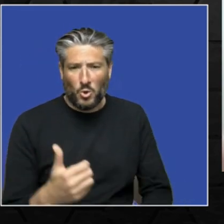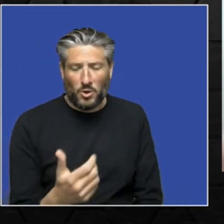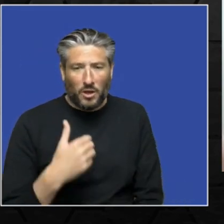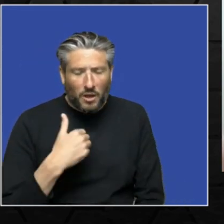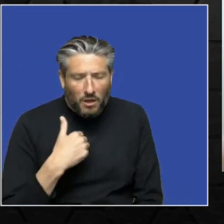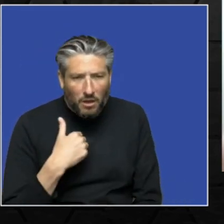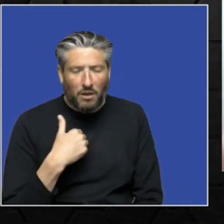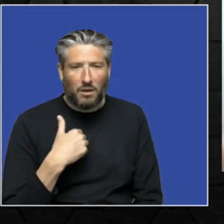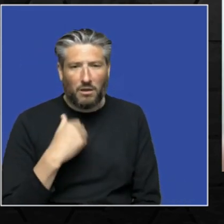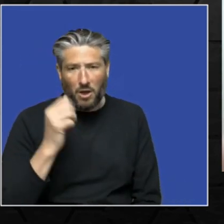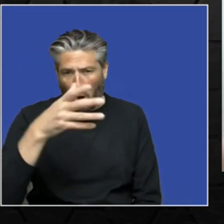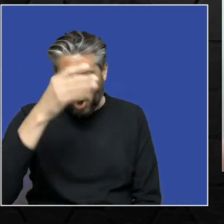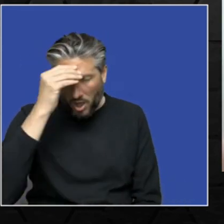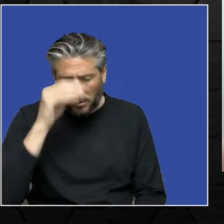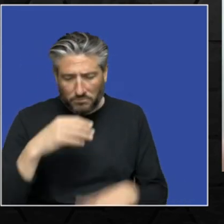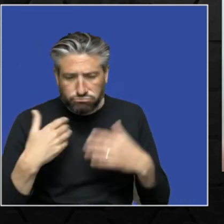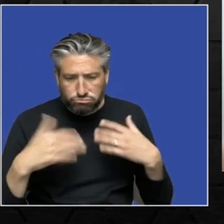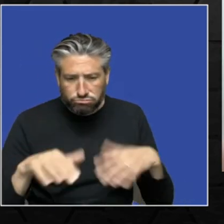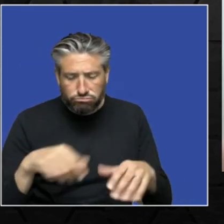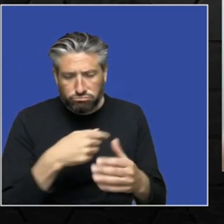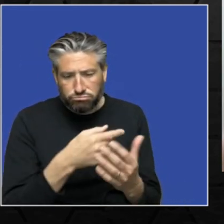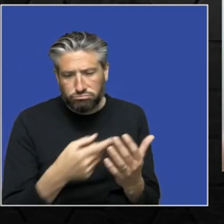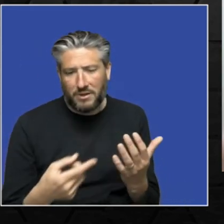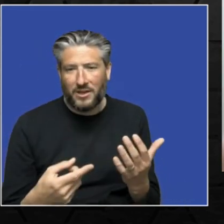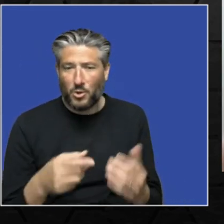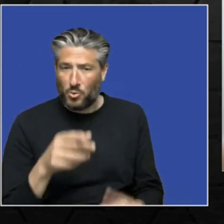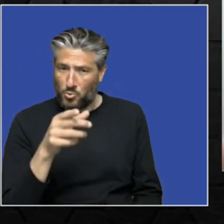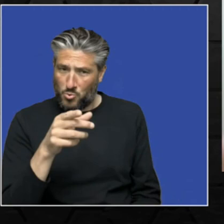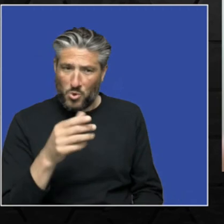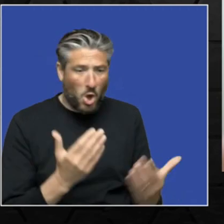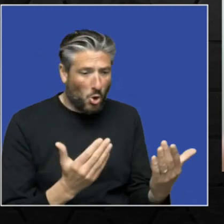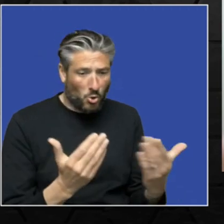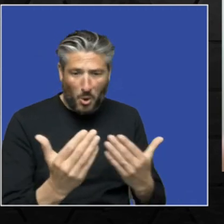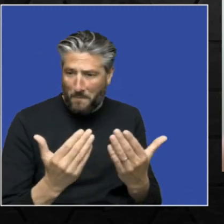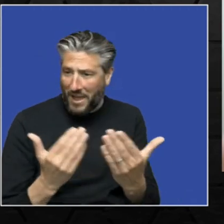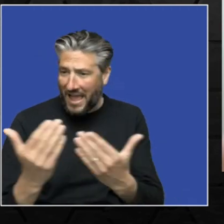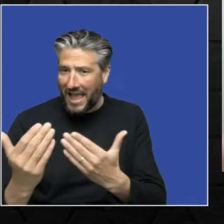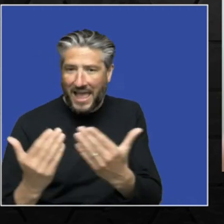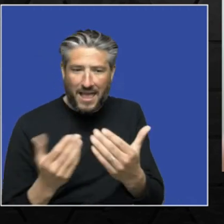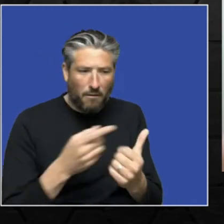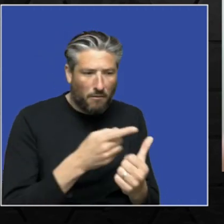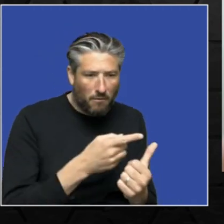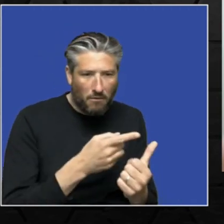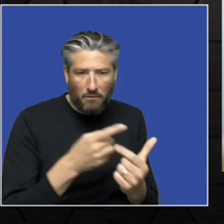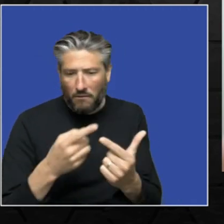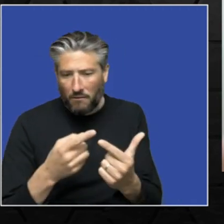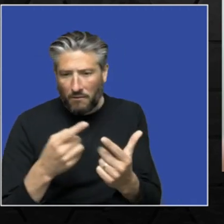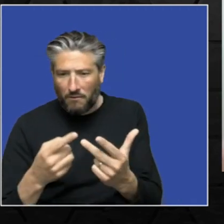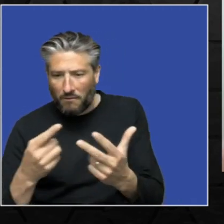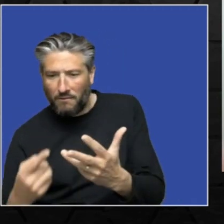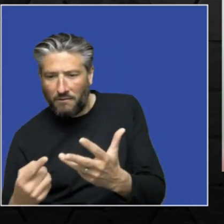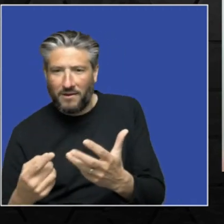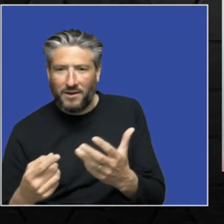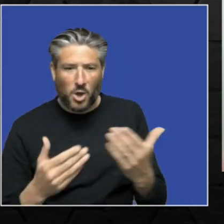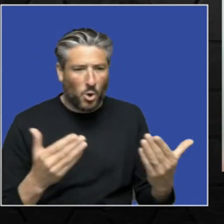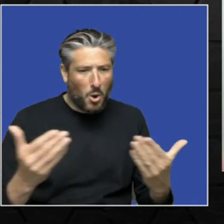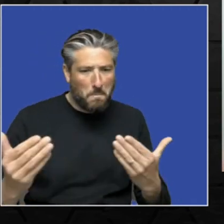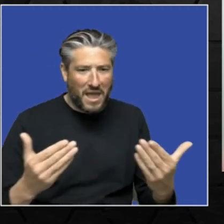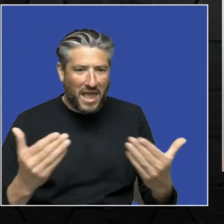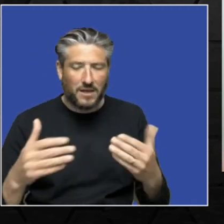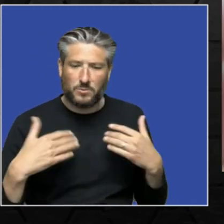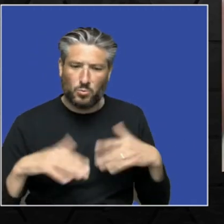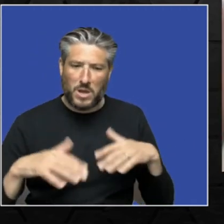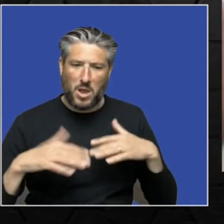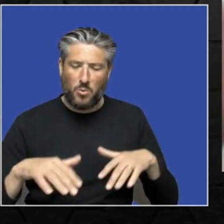and I loved how you compared, so many offerings that we have to offer, because it often comes in my mind as well. You have so